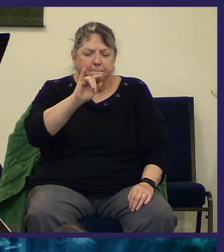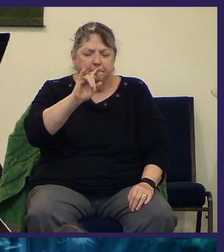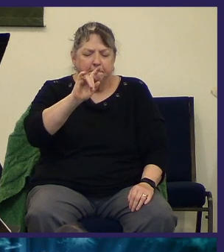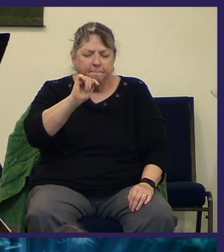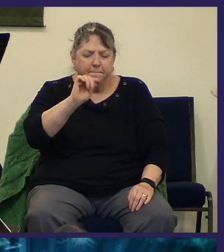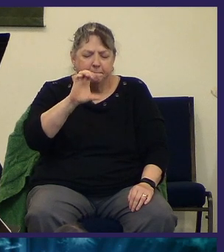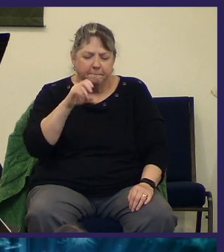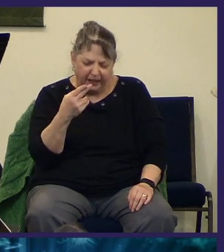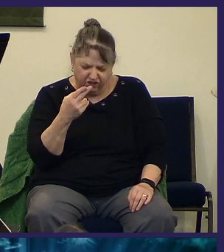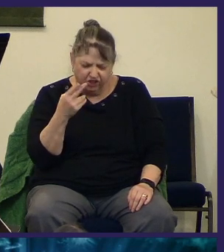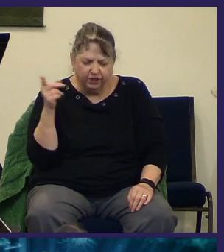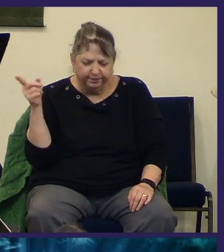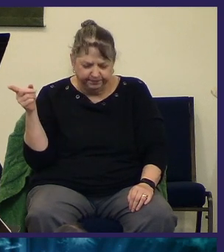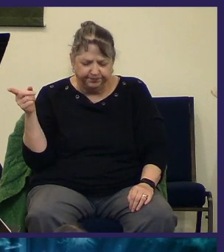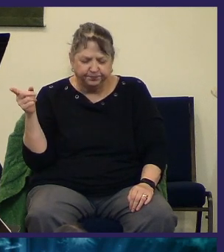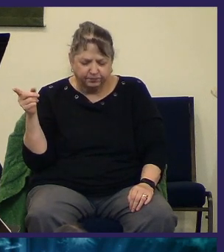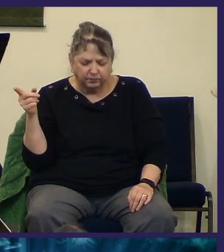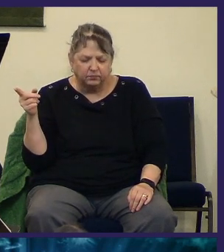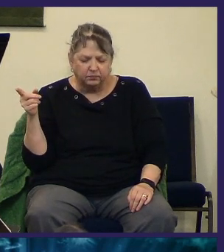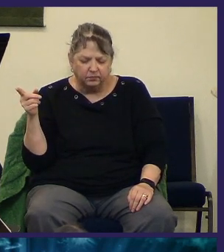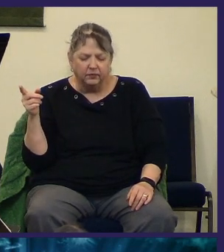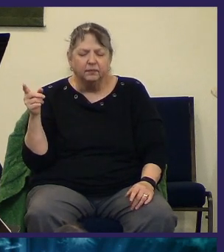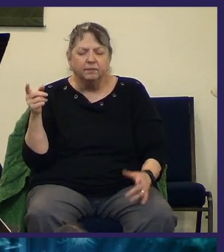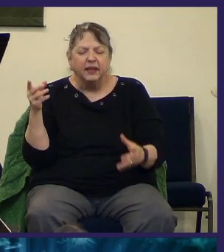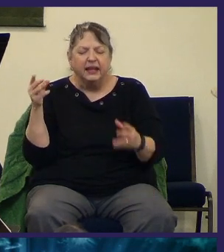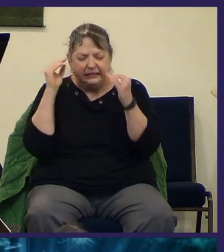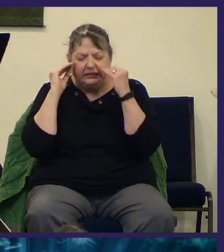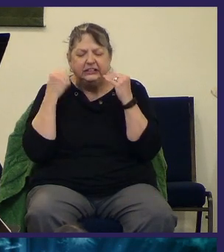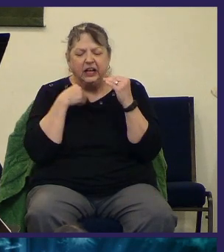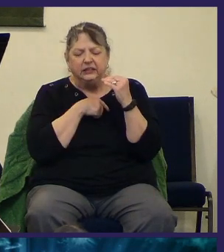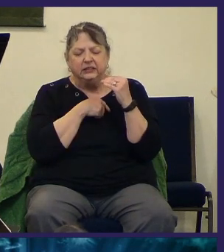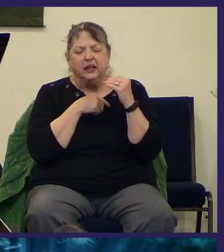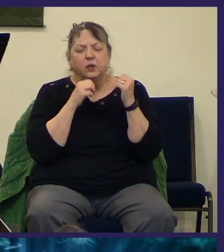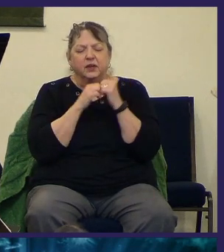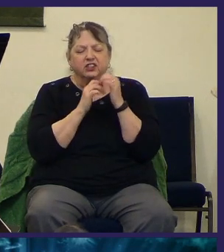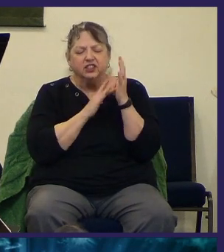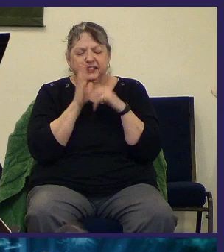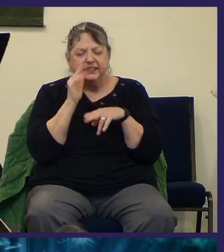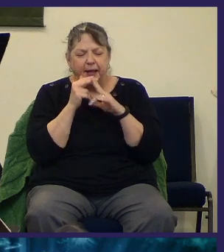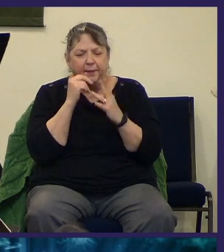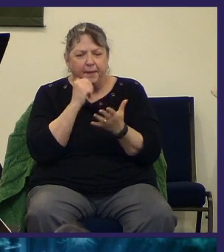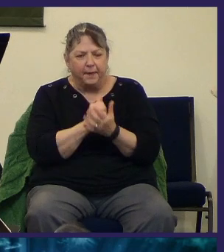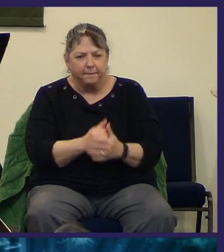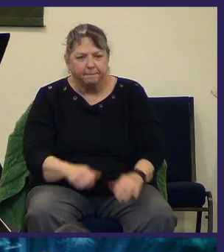move through his heart and speak to your church and we bless you and we praise you in jesus name amen